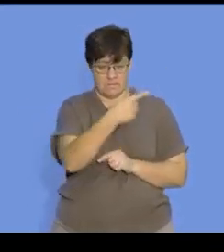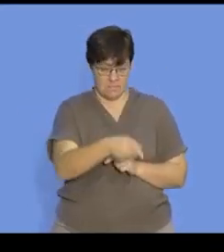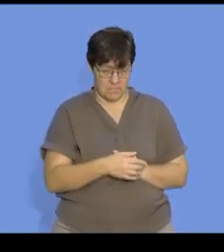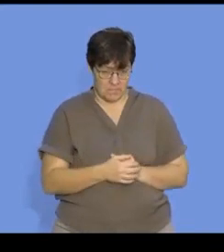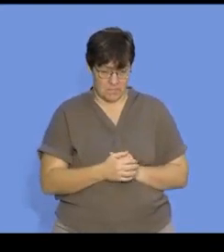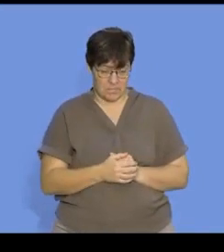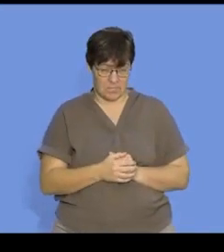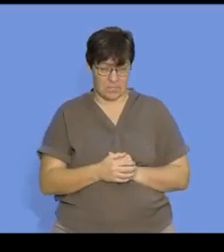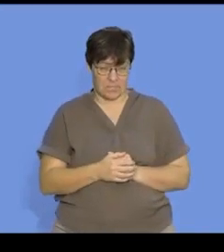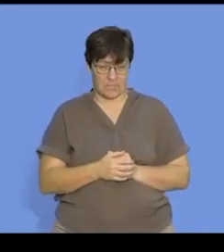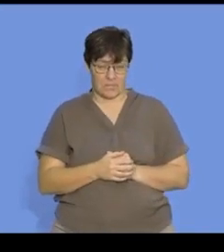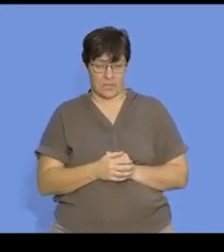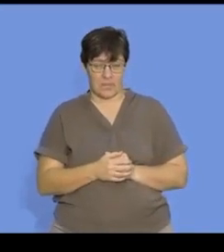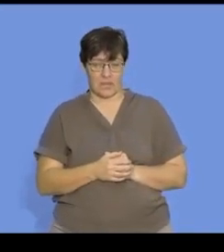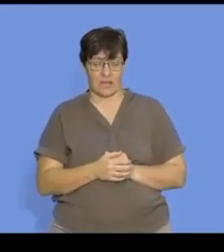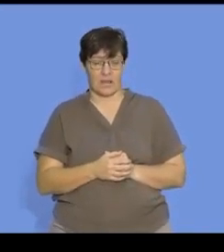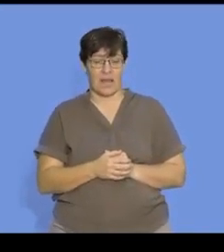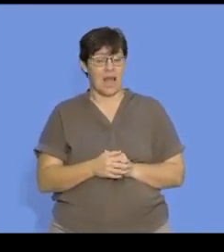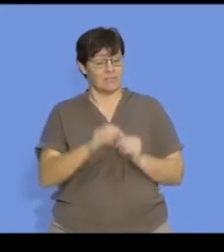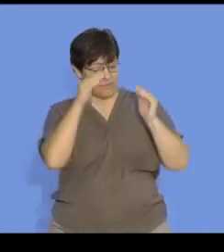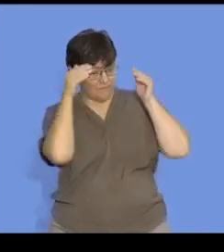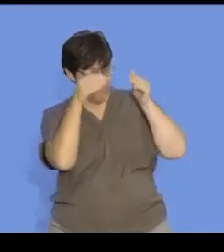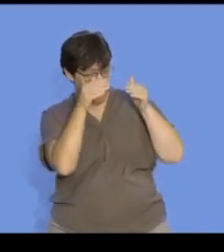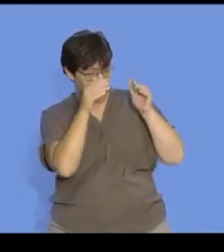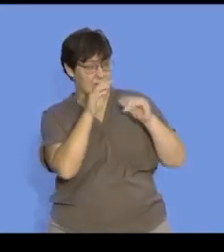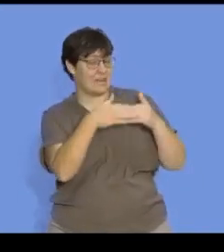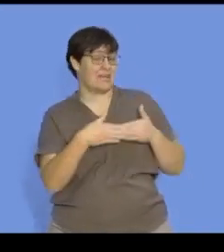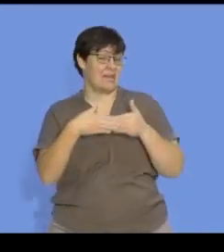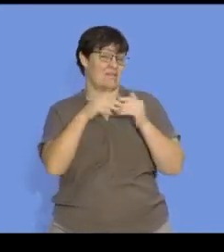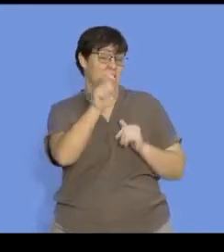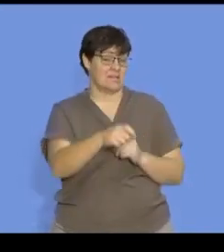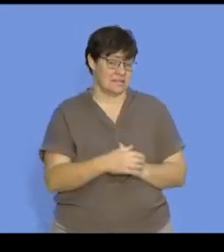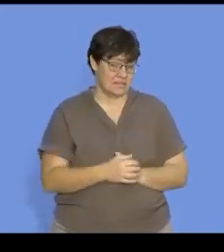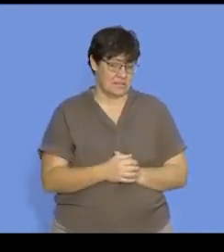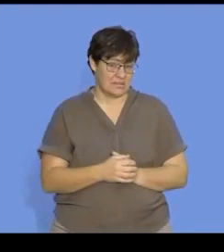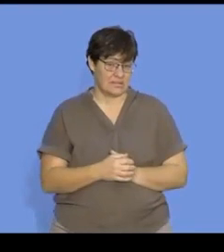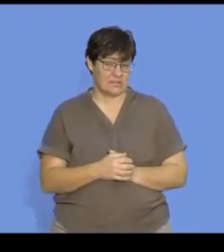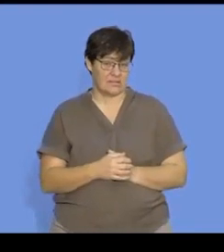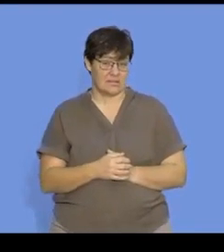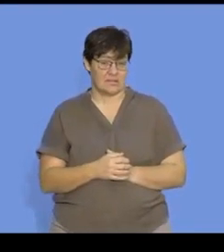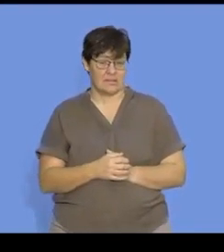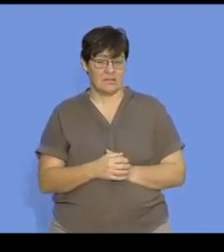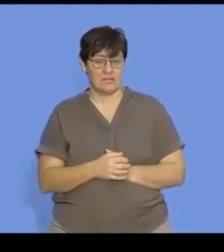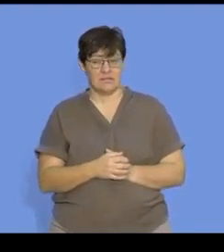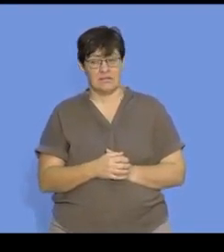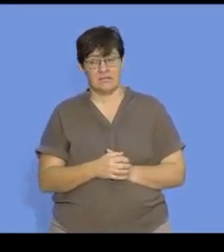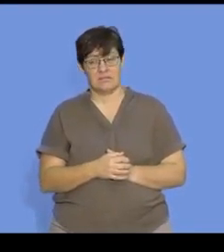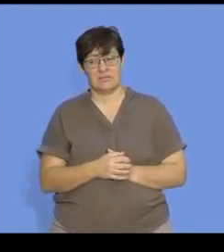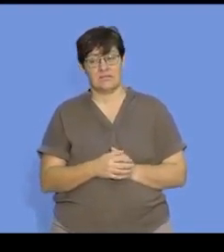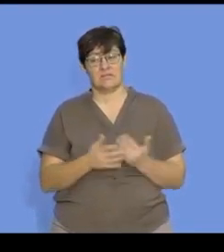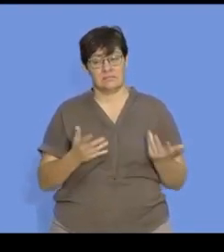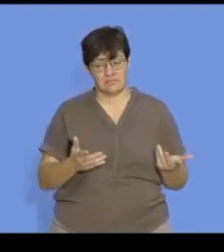to pay very careful attention. Pendulums come up, and we're going to be very,